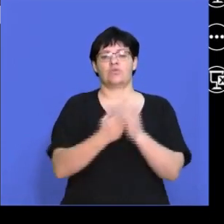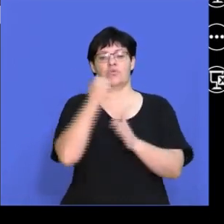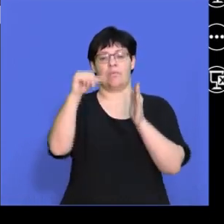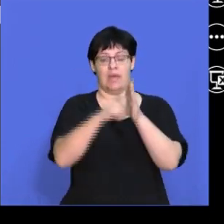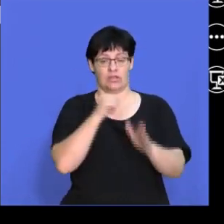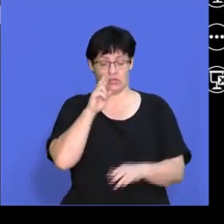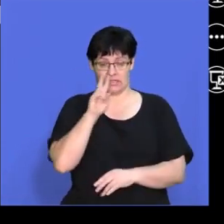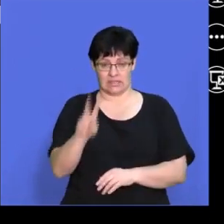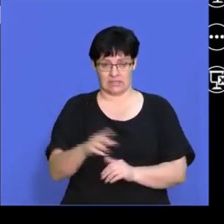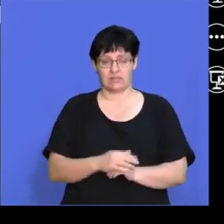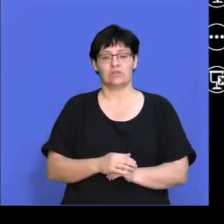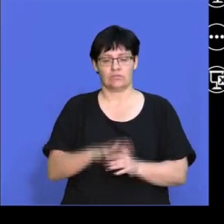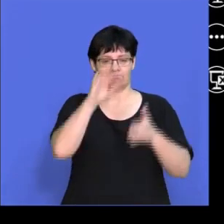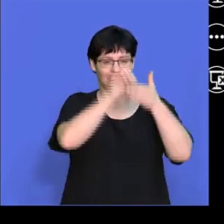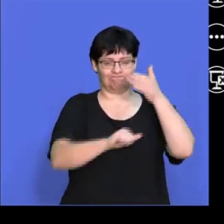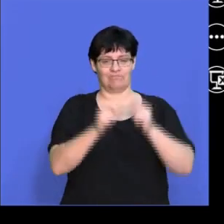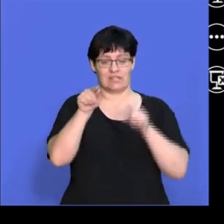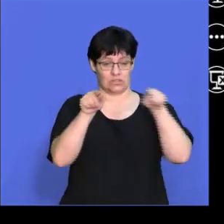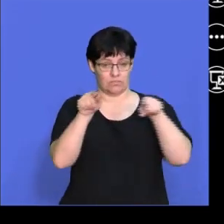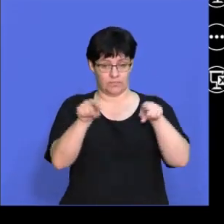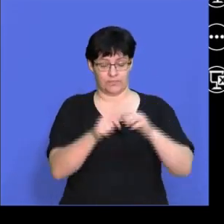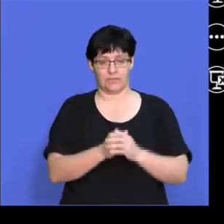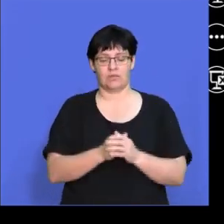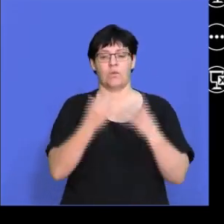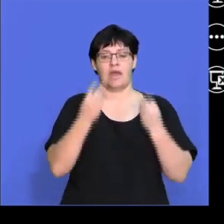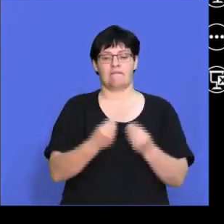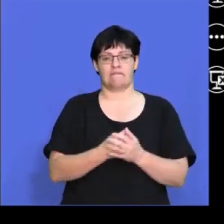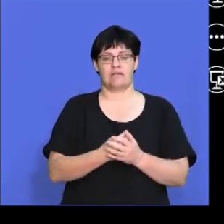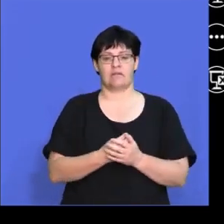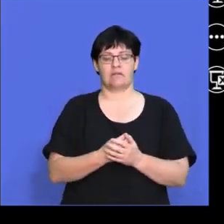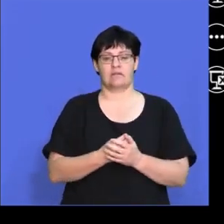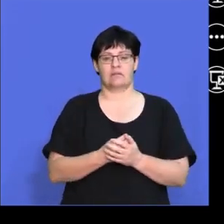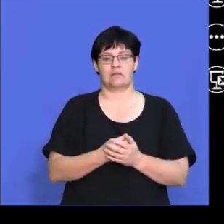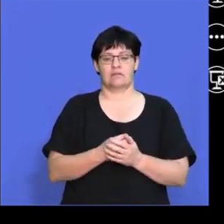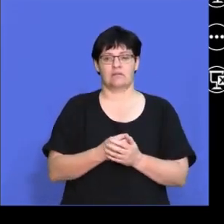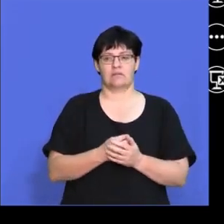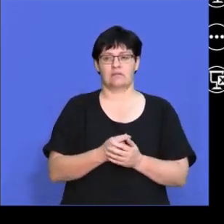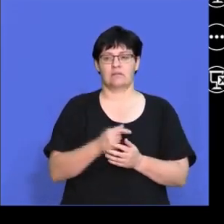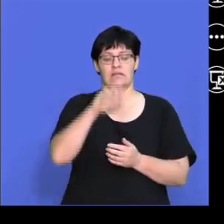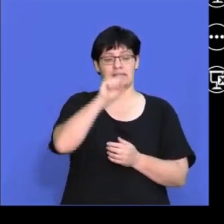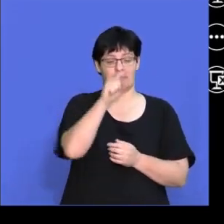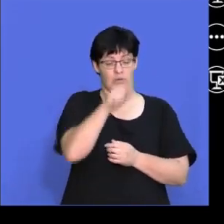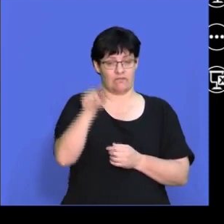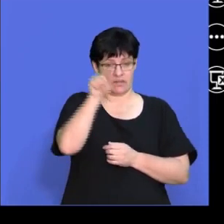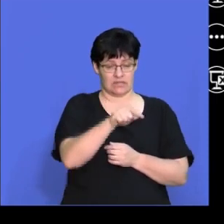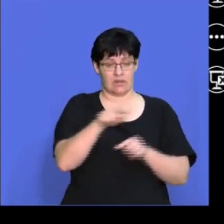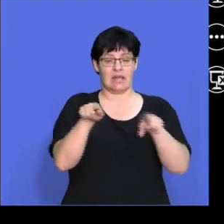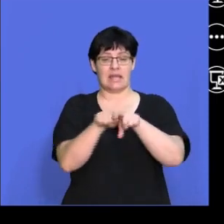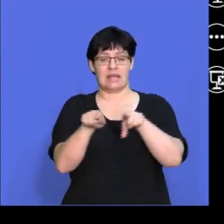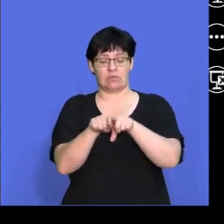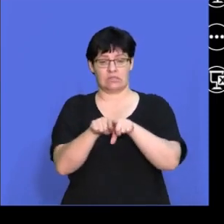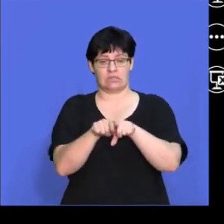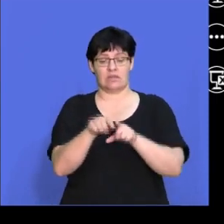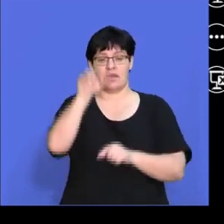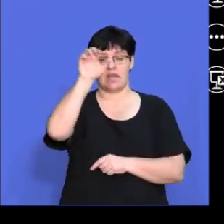new page to substitute that in. So we have the sum to infinity